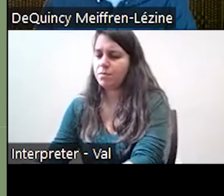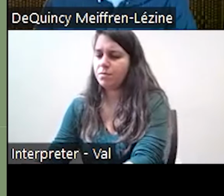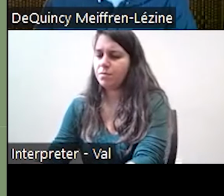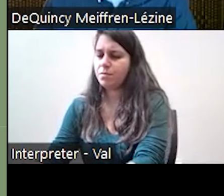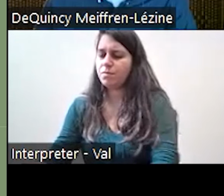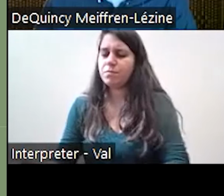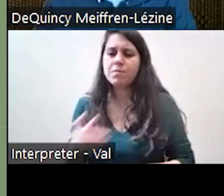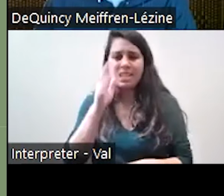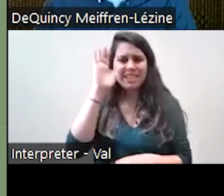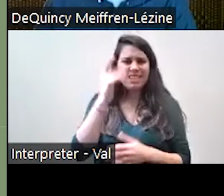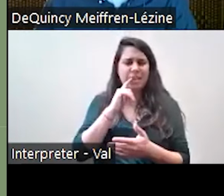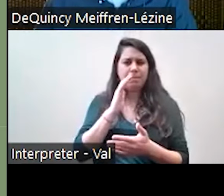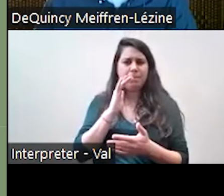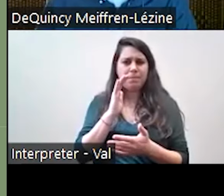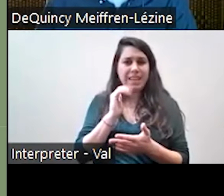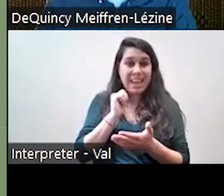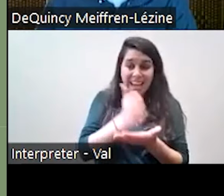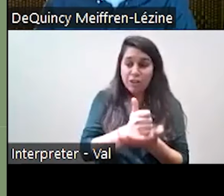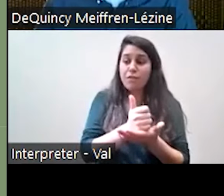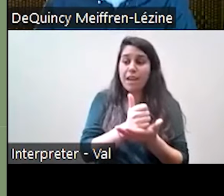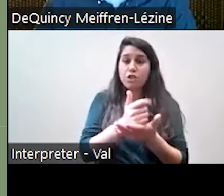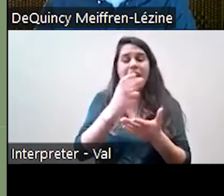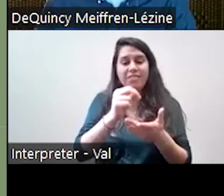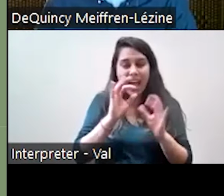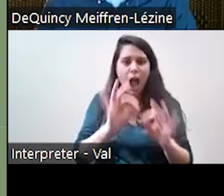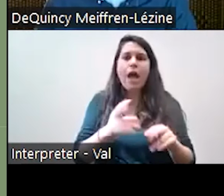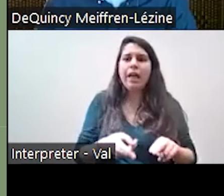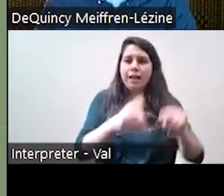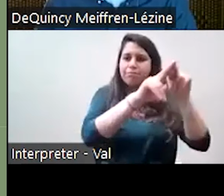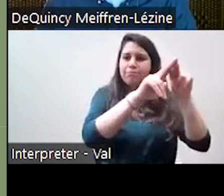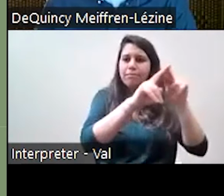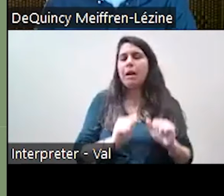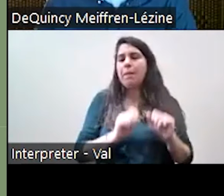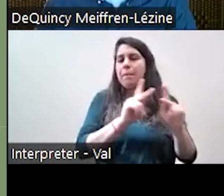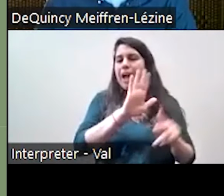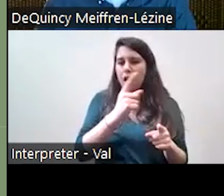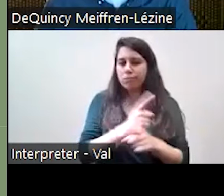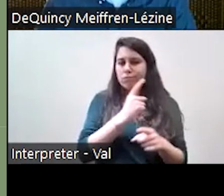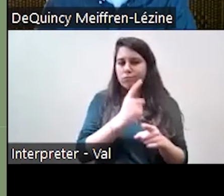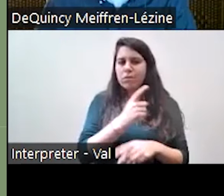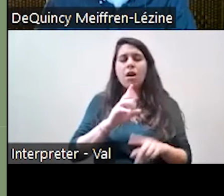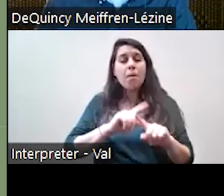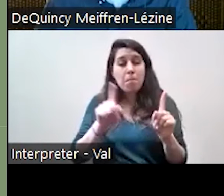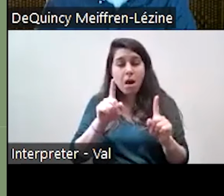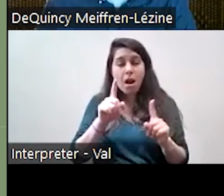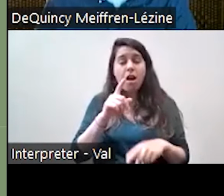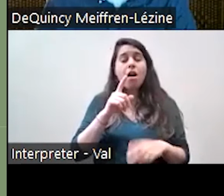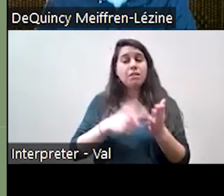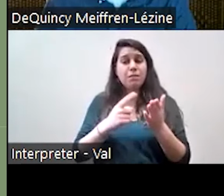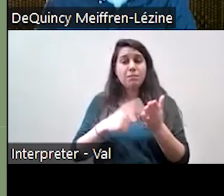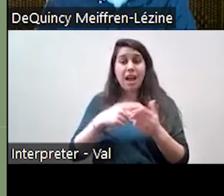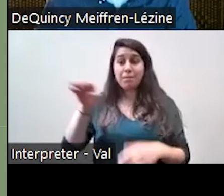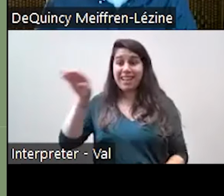intervention that happens, and that brings them back up towards the status quo. But then after reaching that,